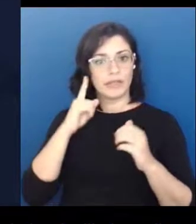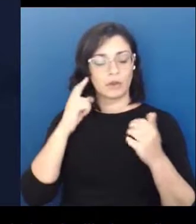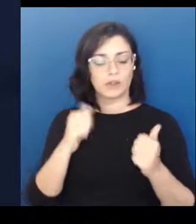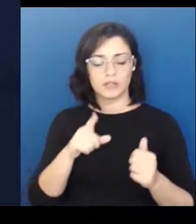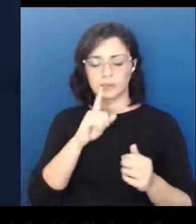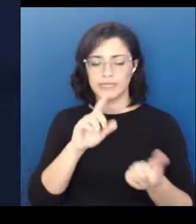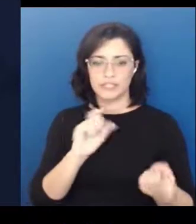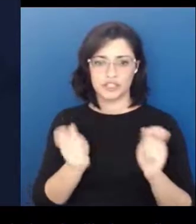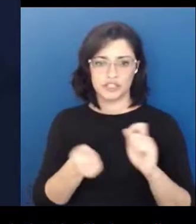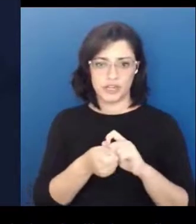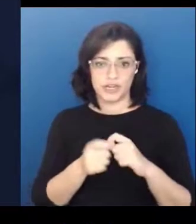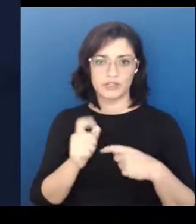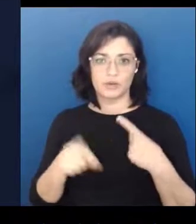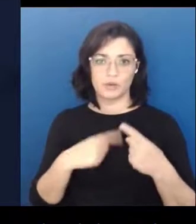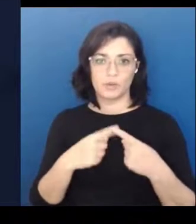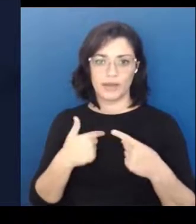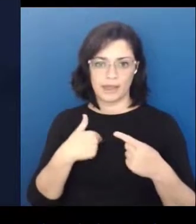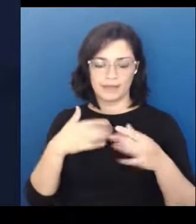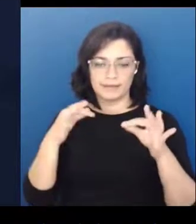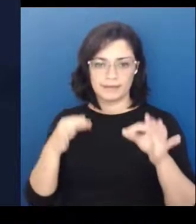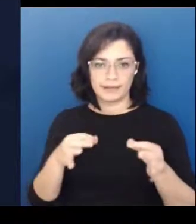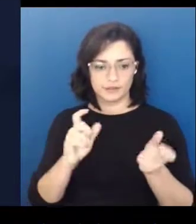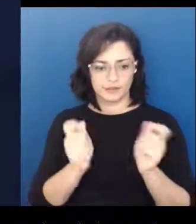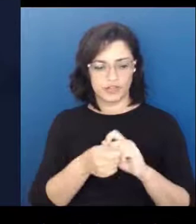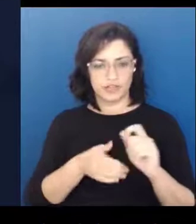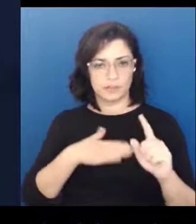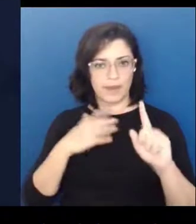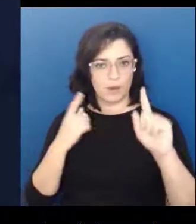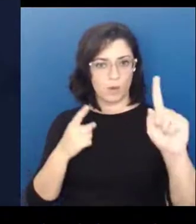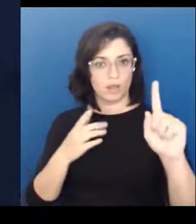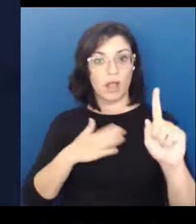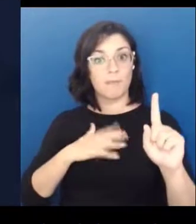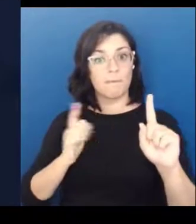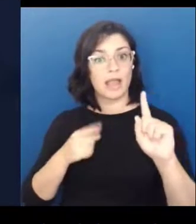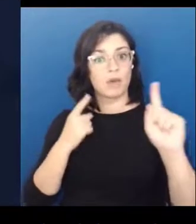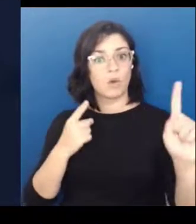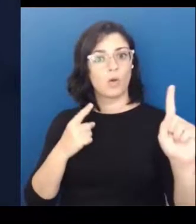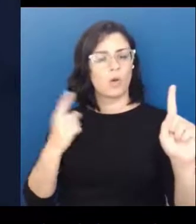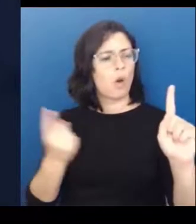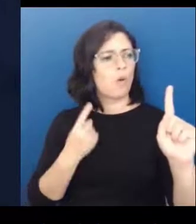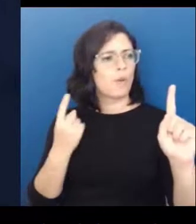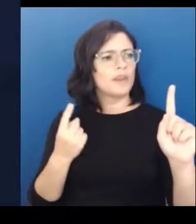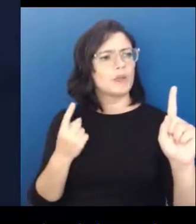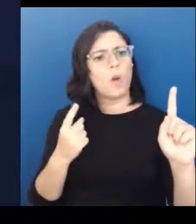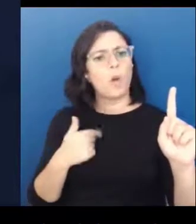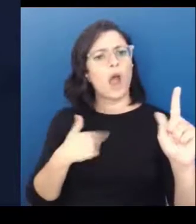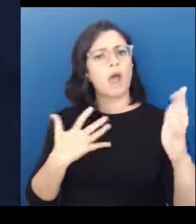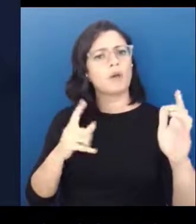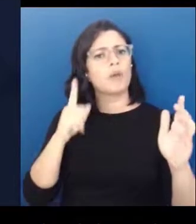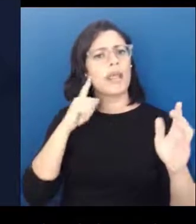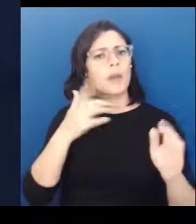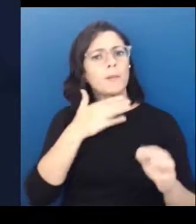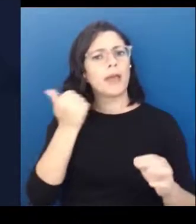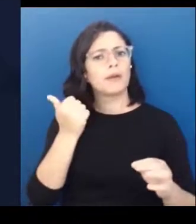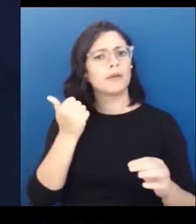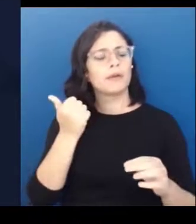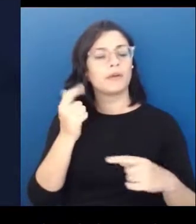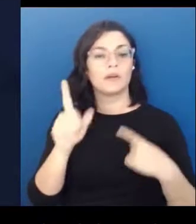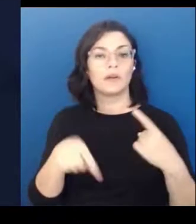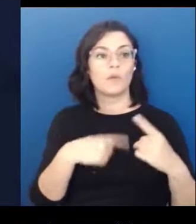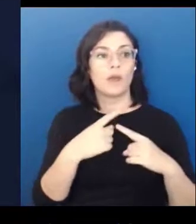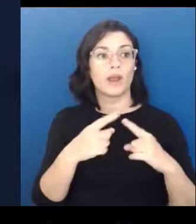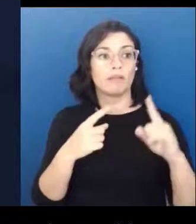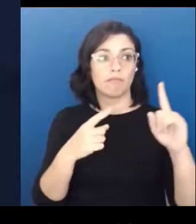My goal had always been, I want to hear better. When I changed my goal from simply wanting to hear